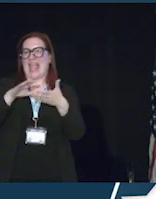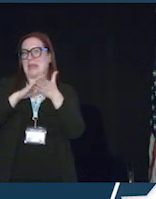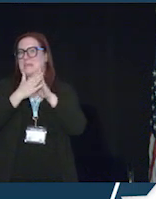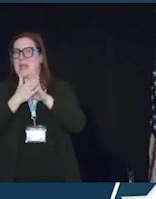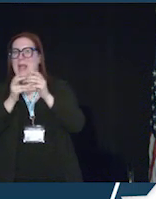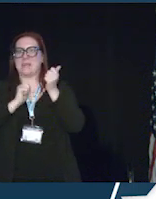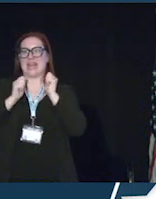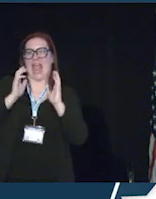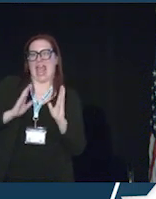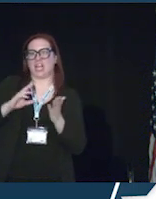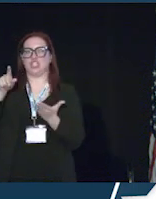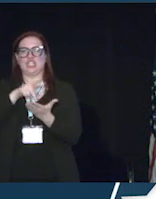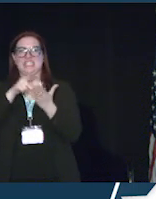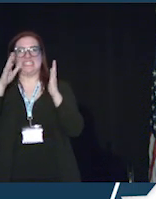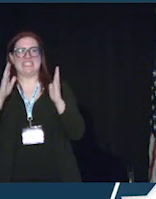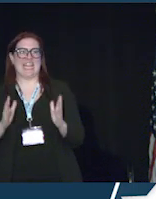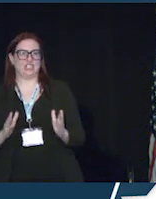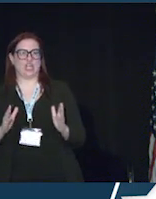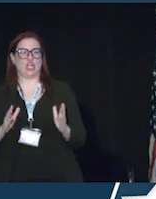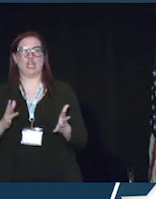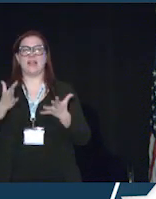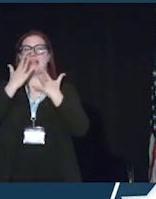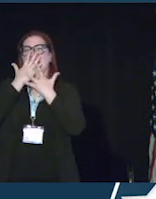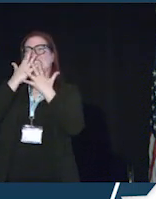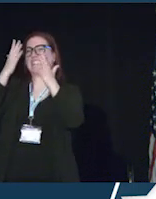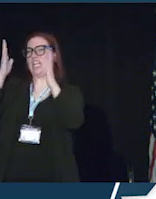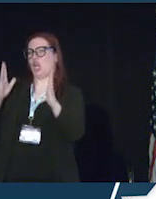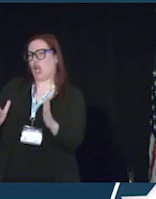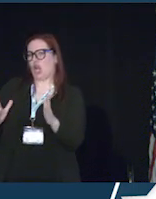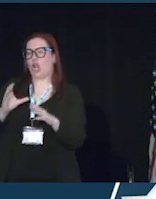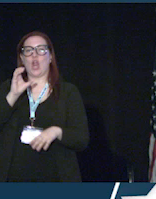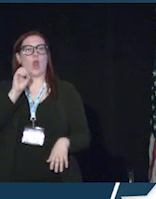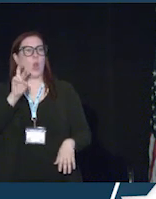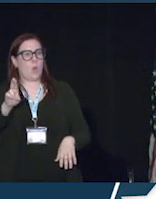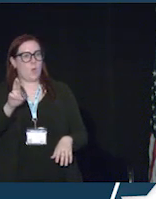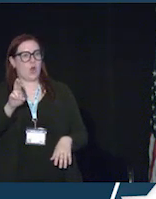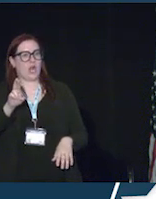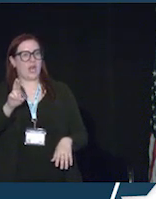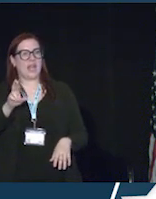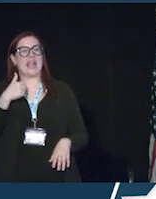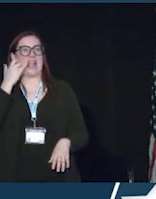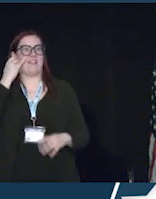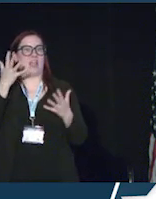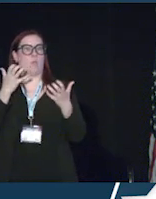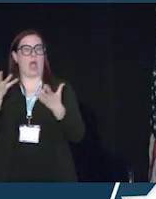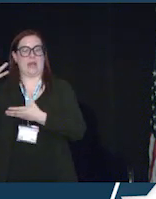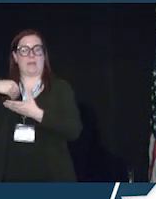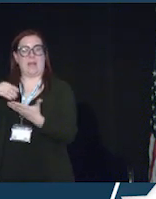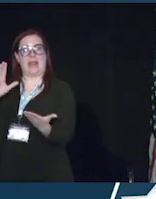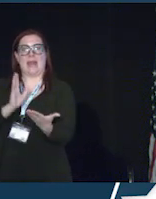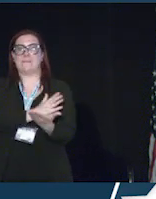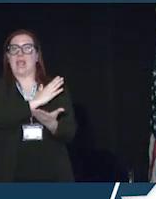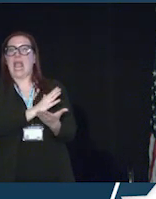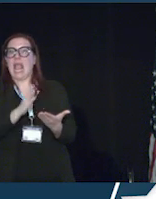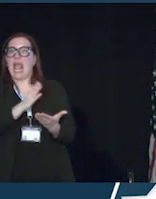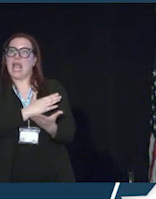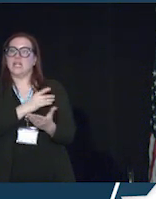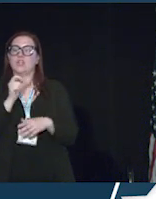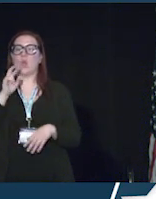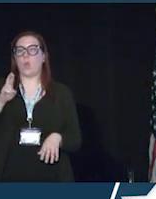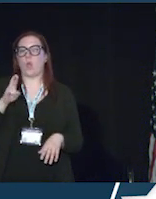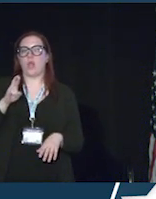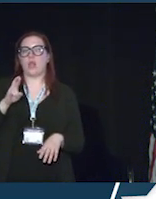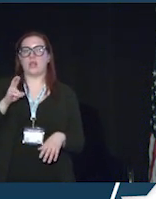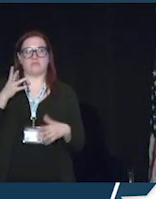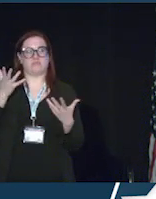actor, dancer, singer, or to be in the band, or to be a very